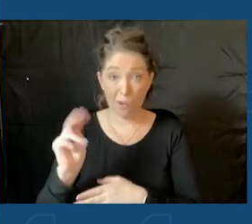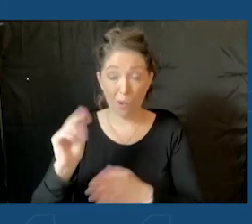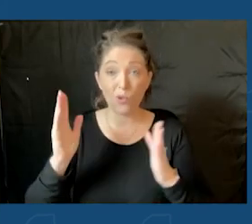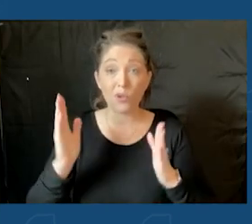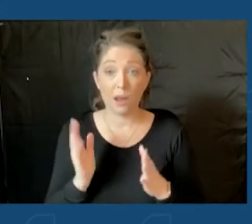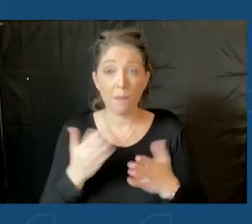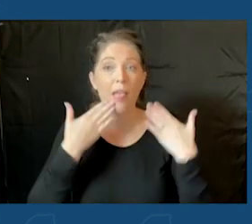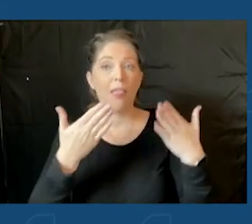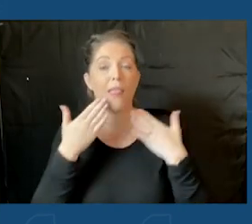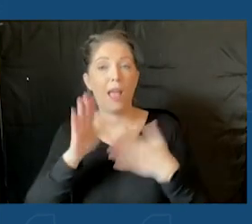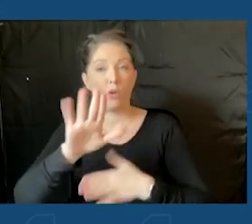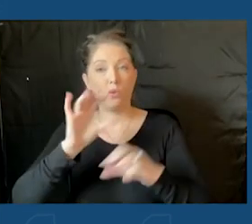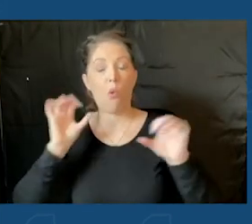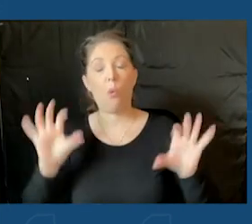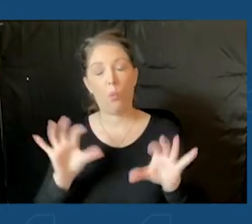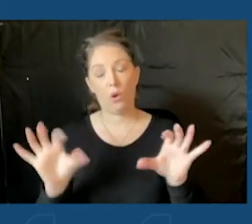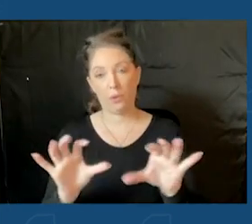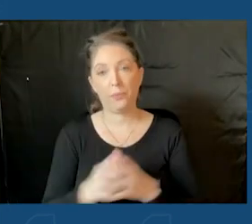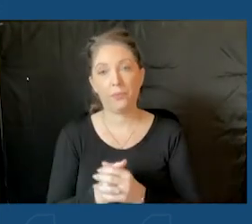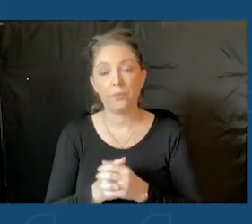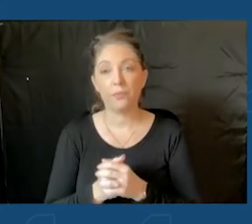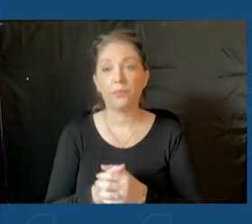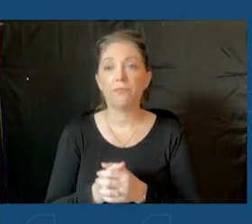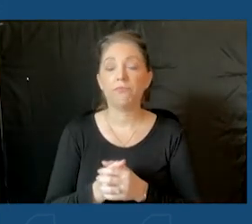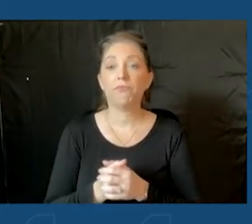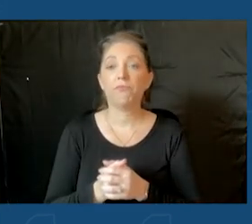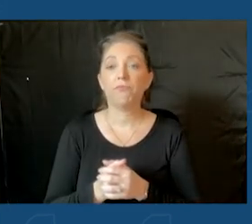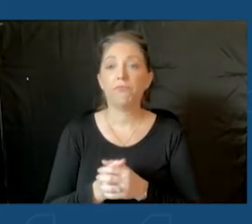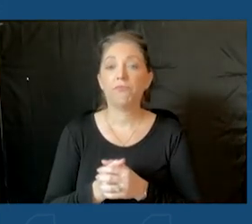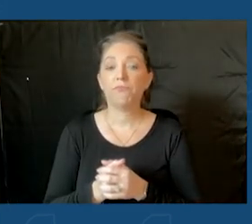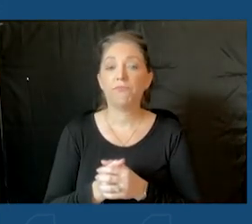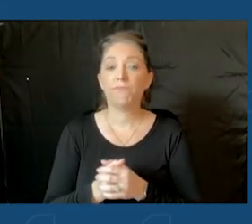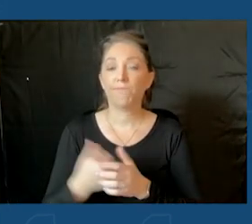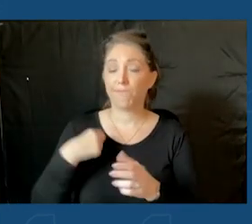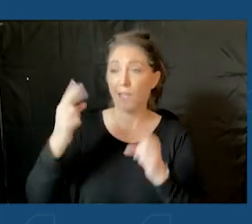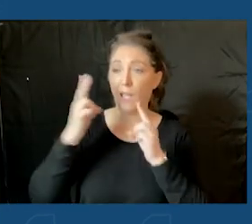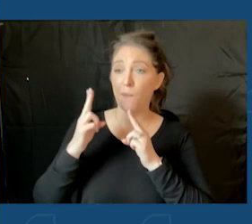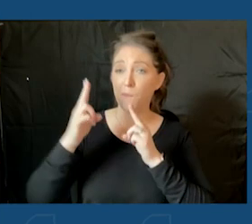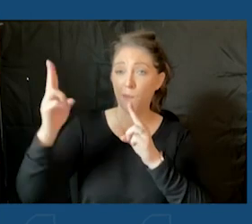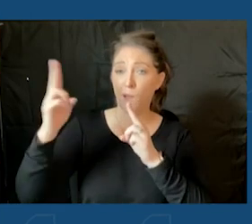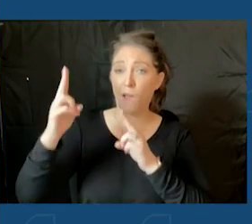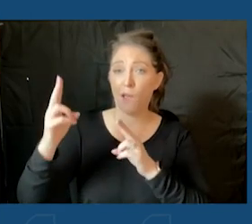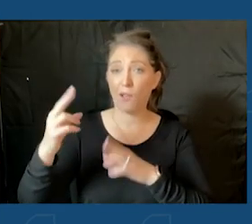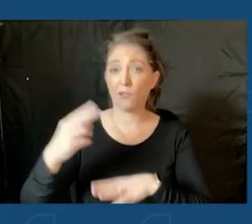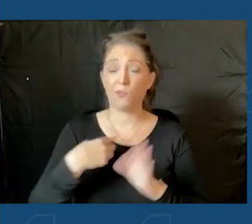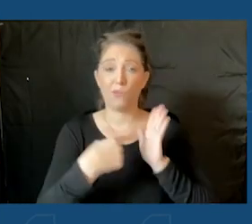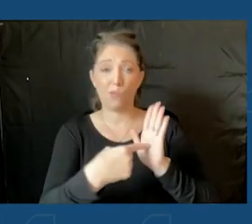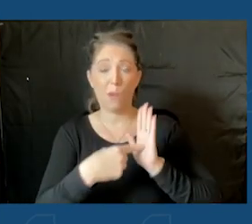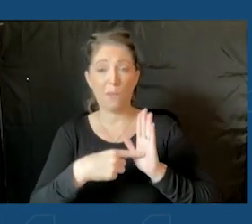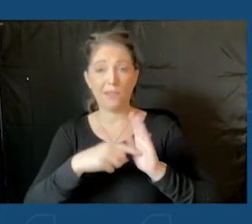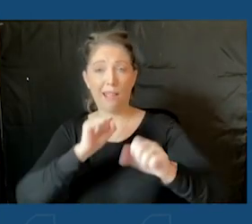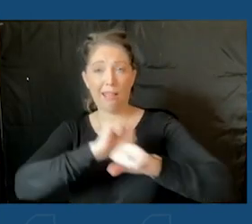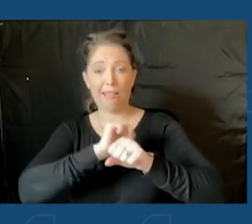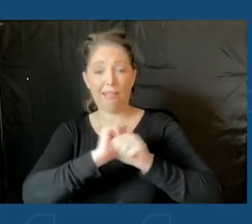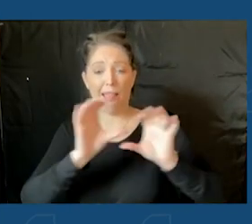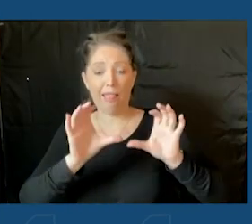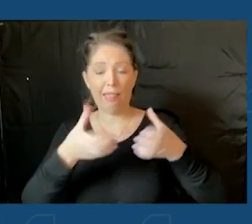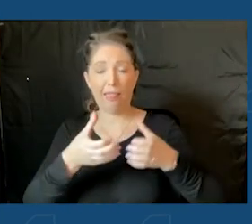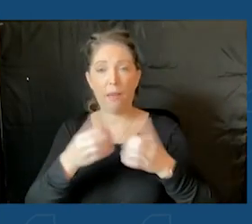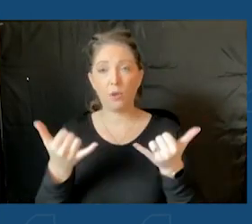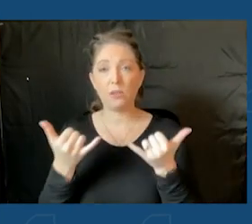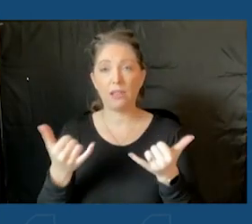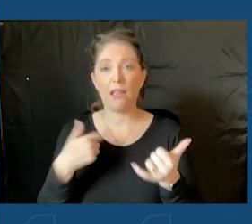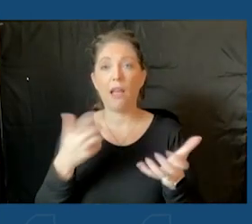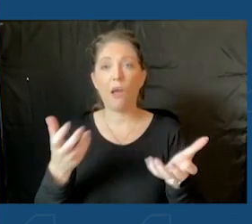did. I've been given the distinct honor to be the voice of labor today at this event, and so I want to share a few of my